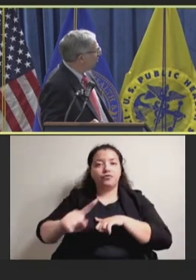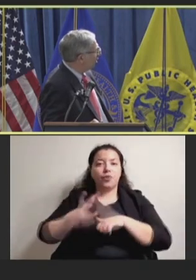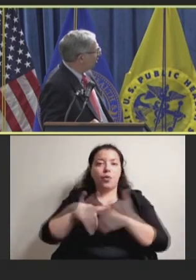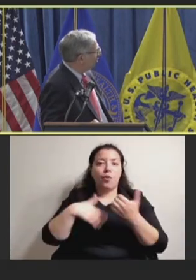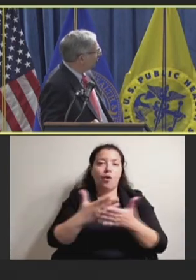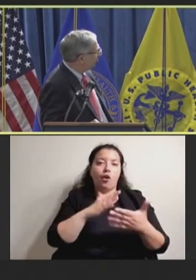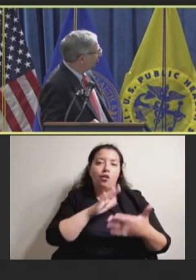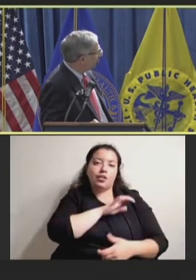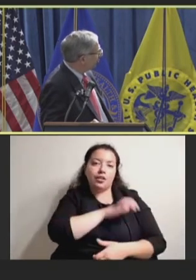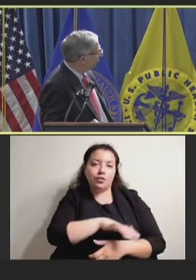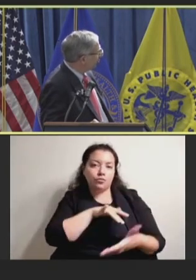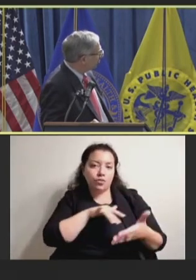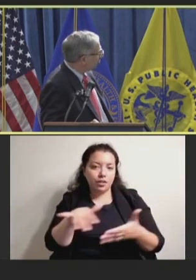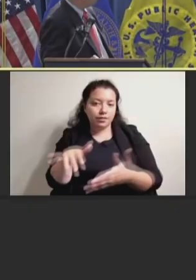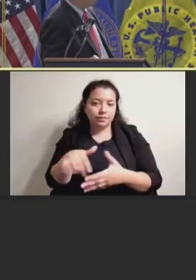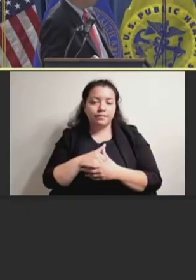So